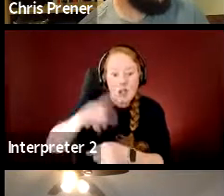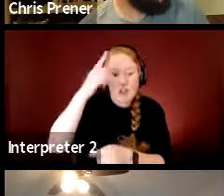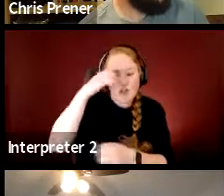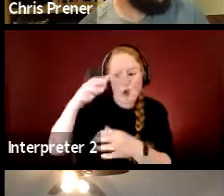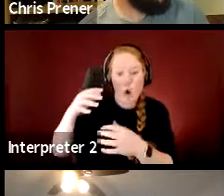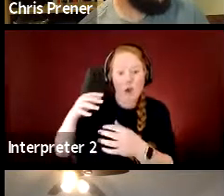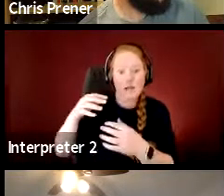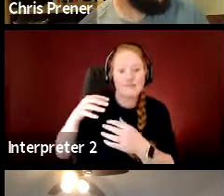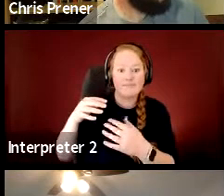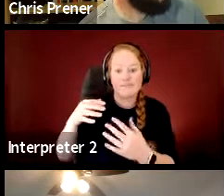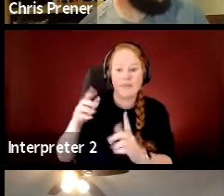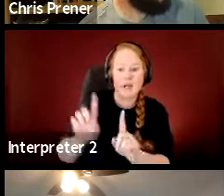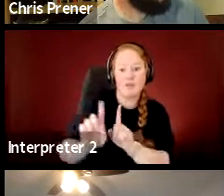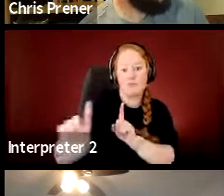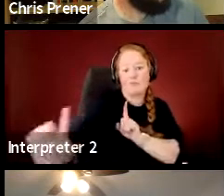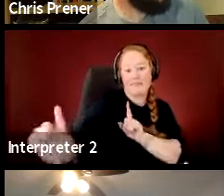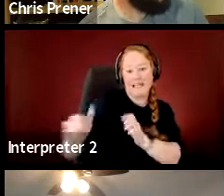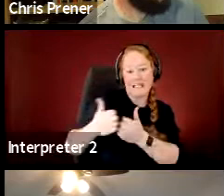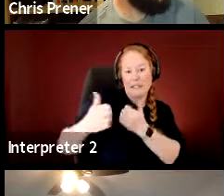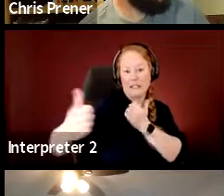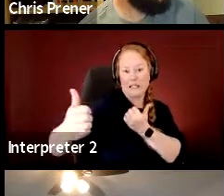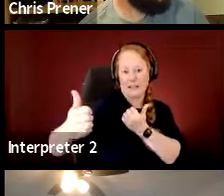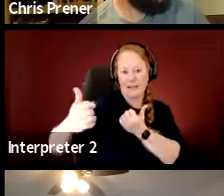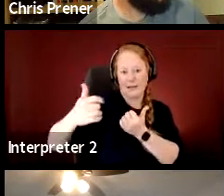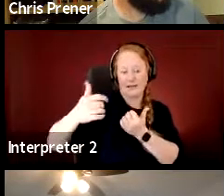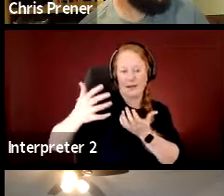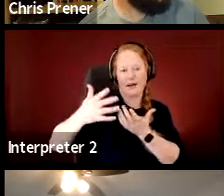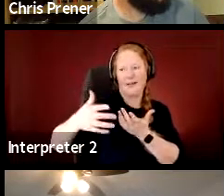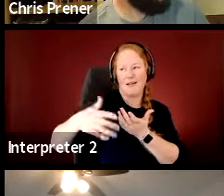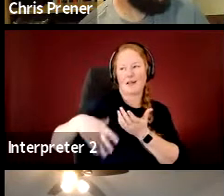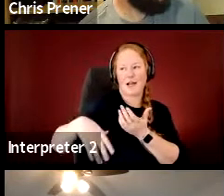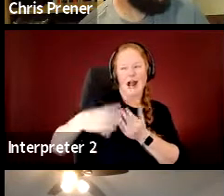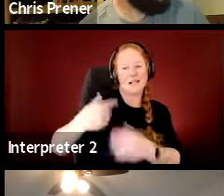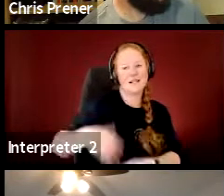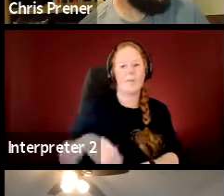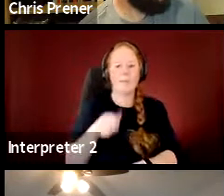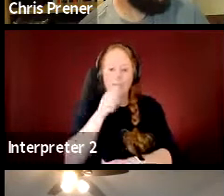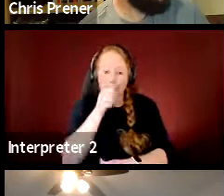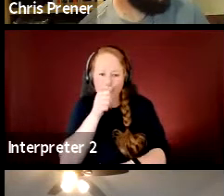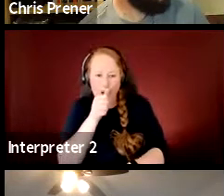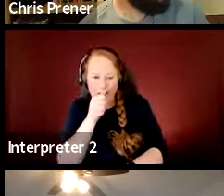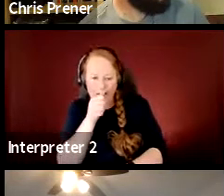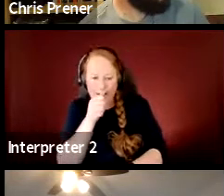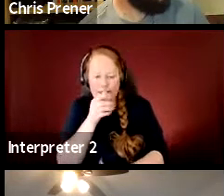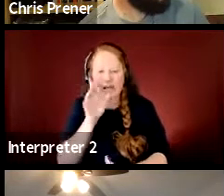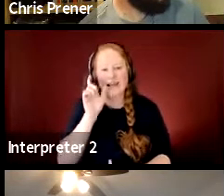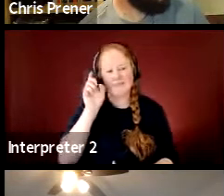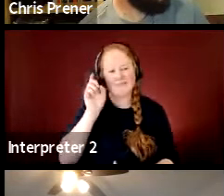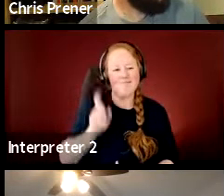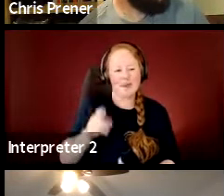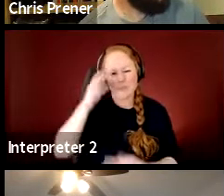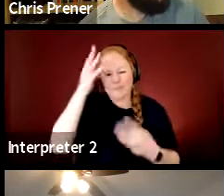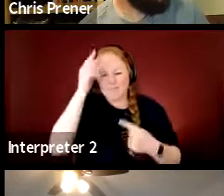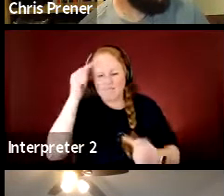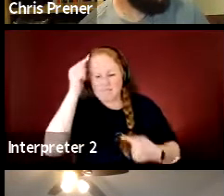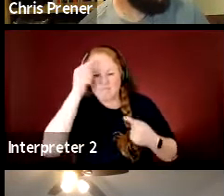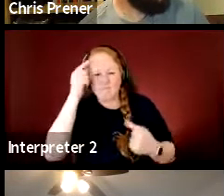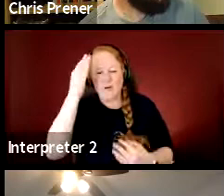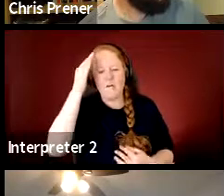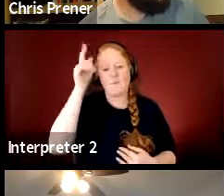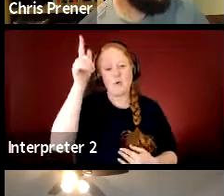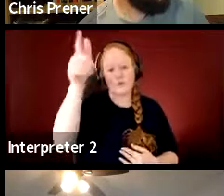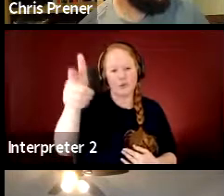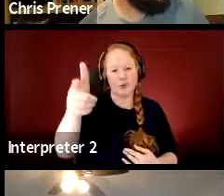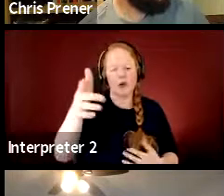should be the baseline moving forward, especially with all the considerations with the pandemic. And retrofitting facilities to meet this need will take